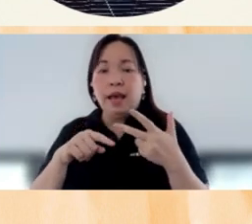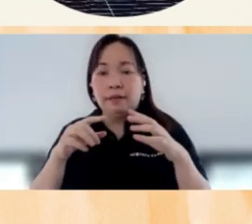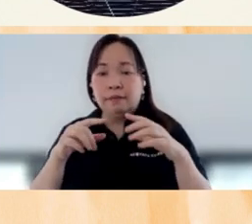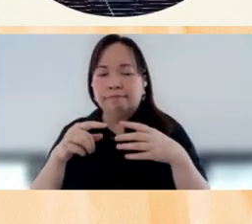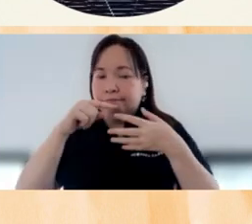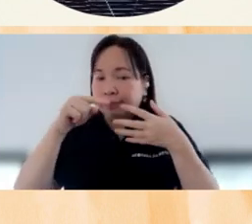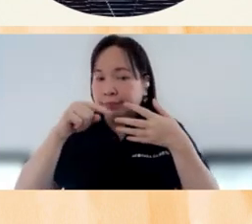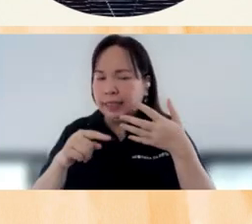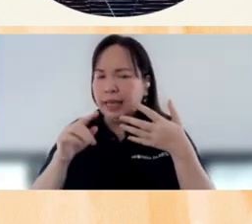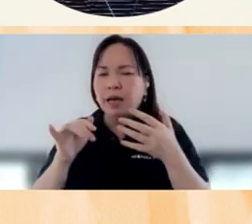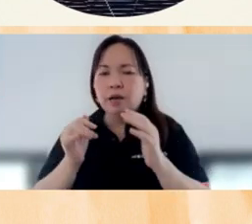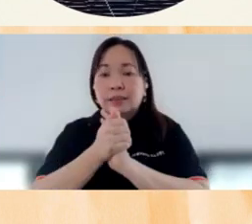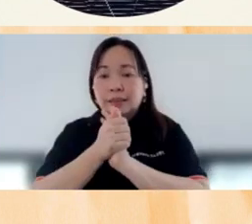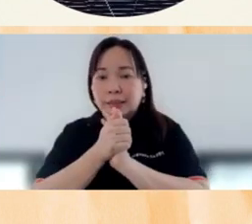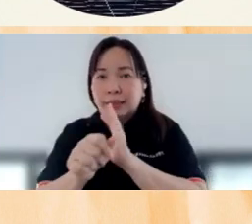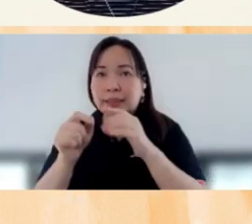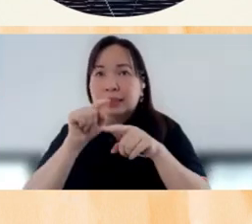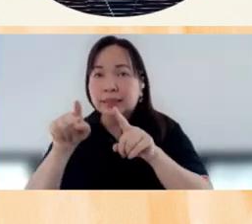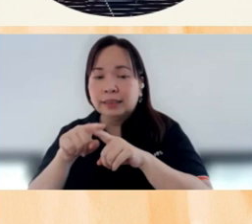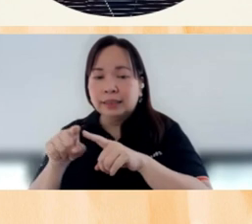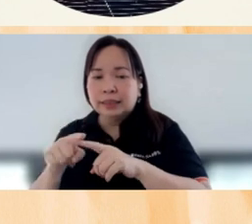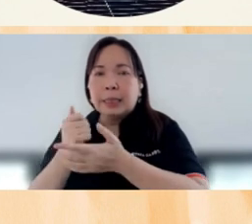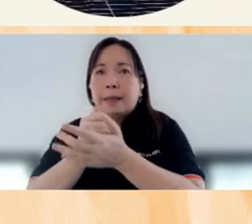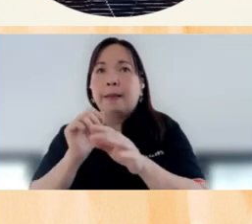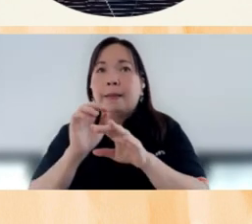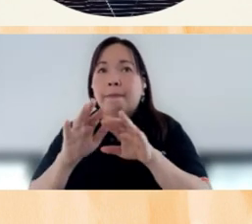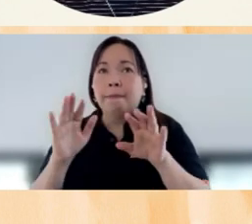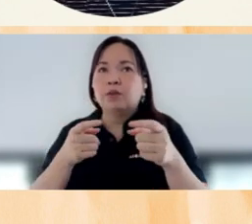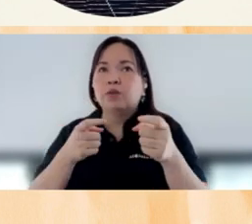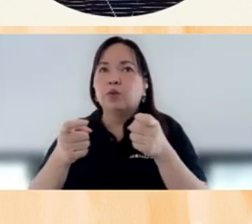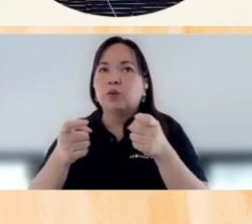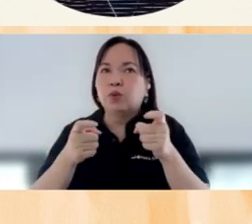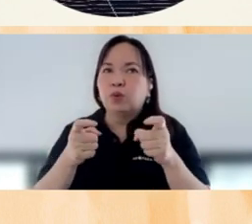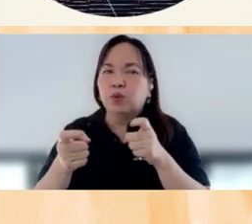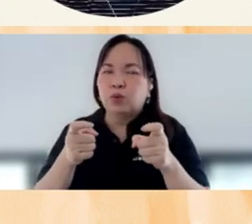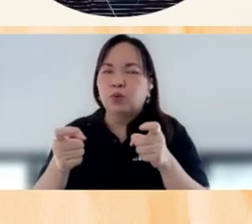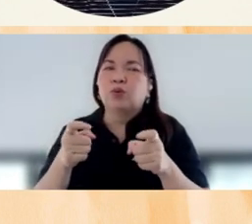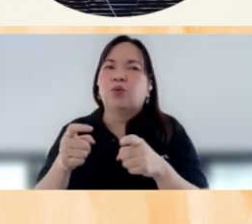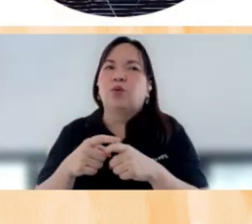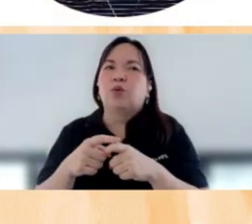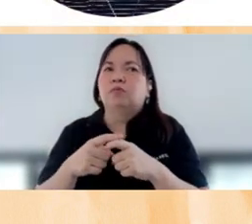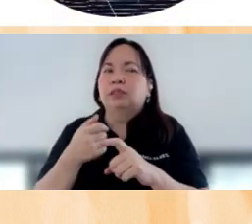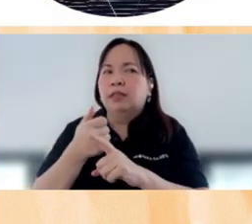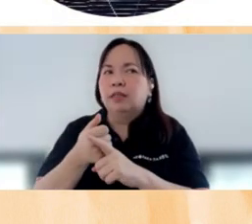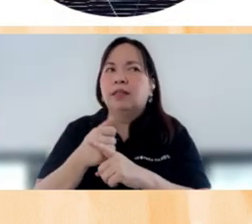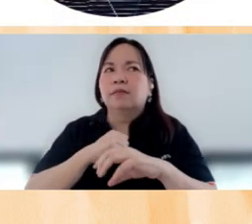post-pandemic, promoting their emotional well-being and overall mental health.